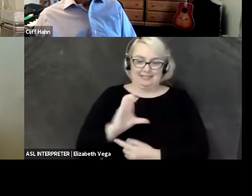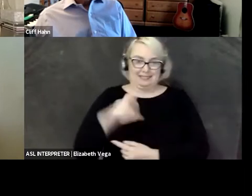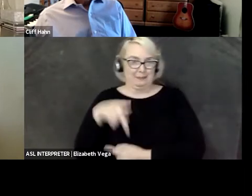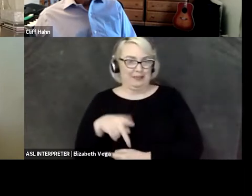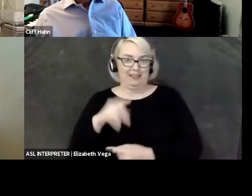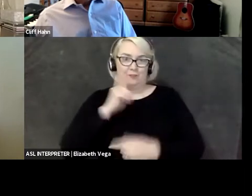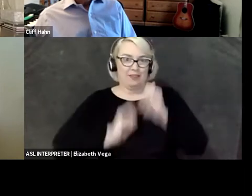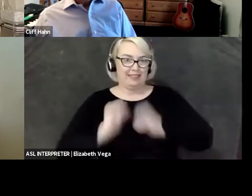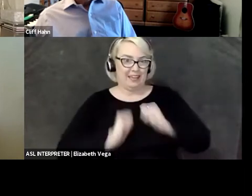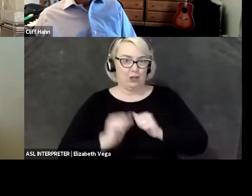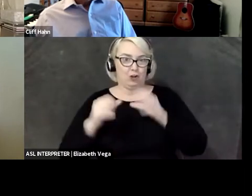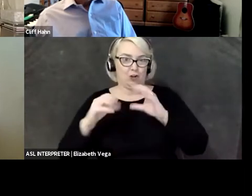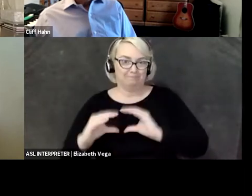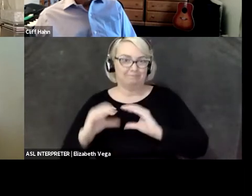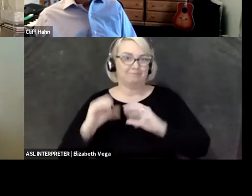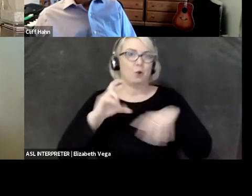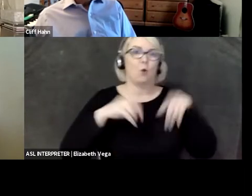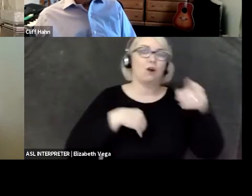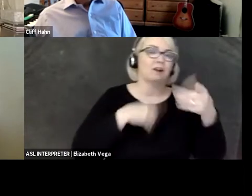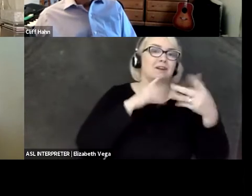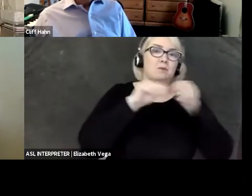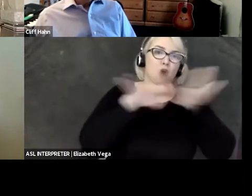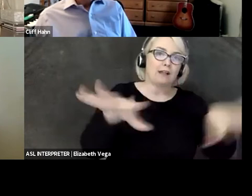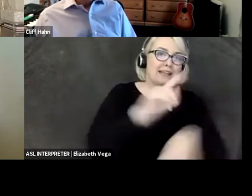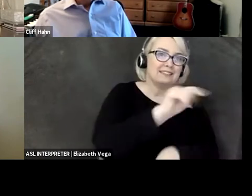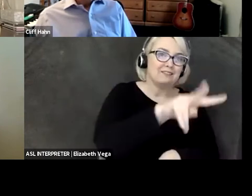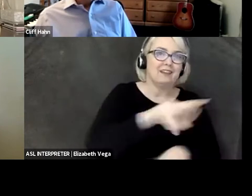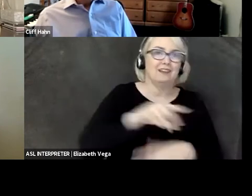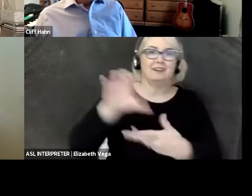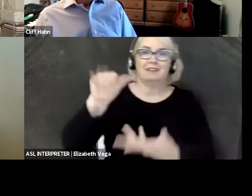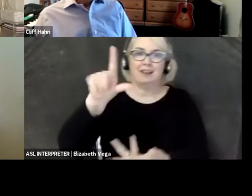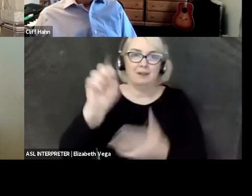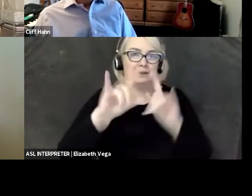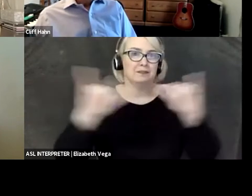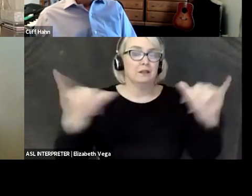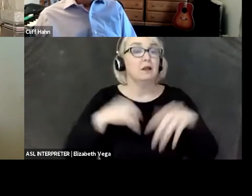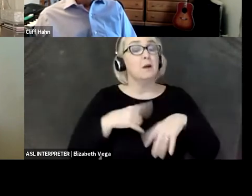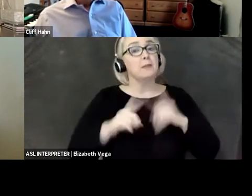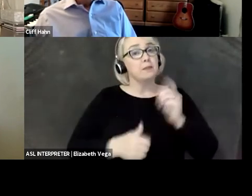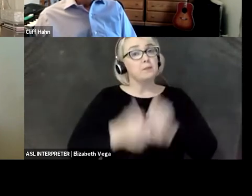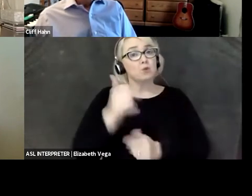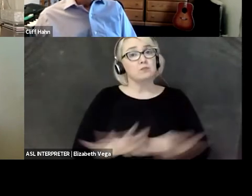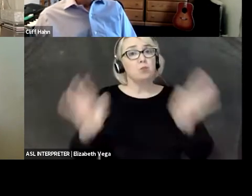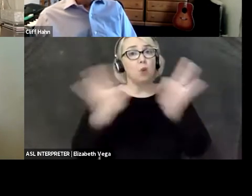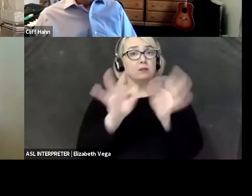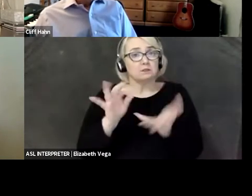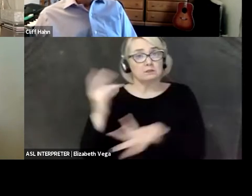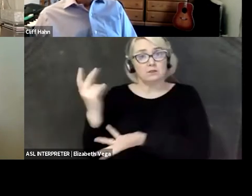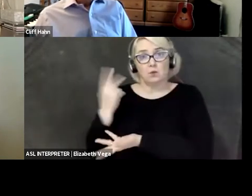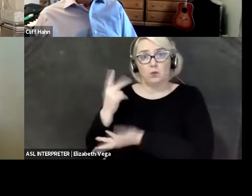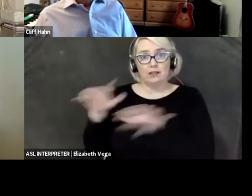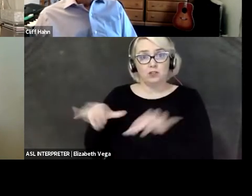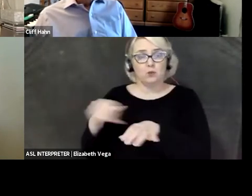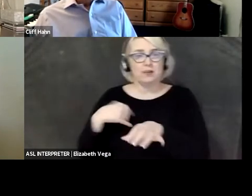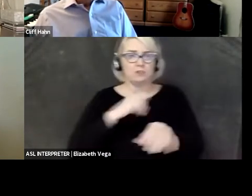of the above. And so at that point, we're going through that process. But the most important part of what we do is work so closely with each